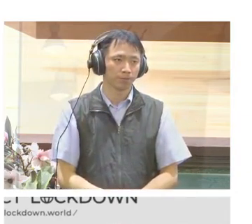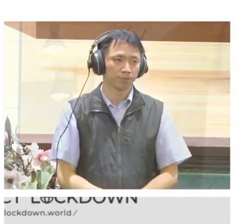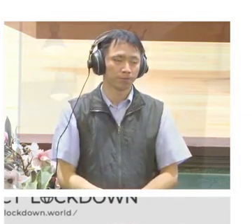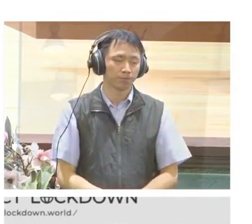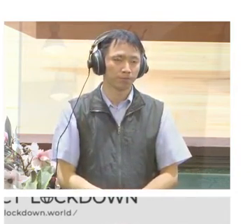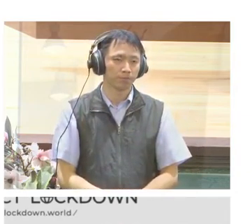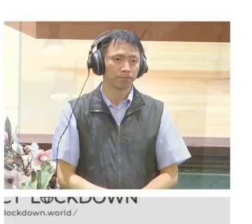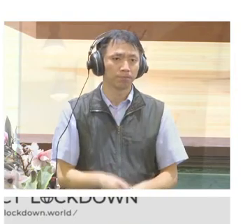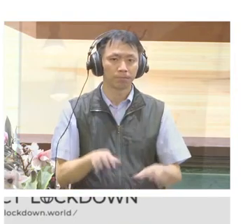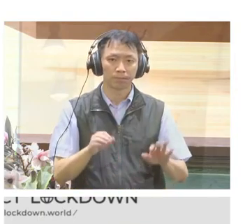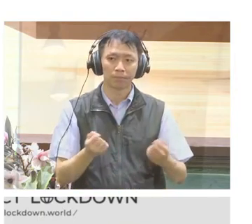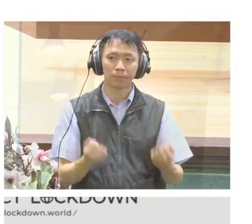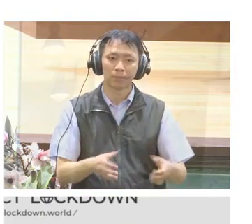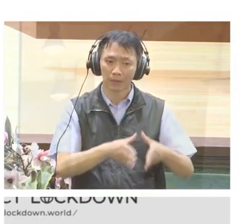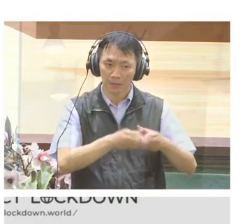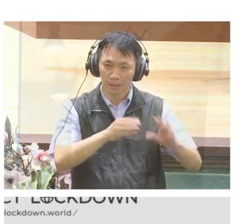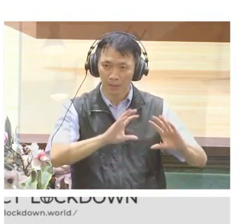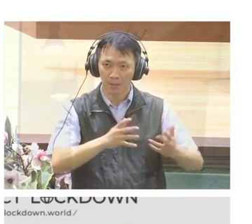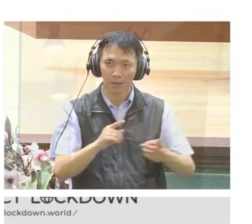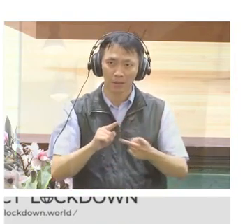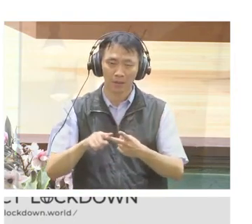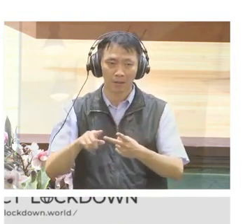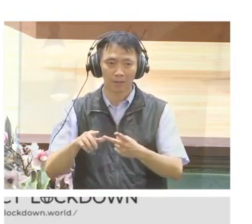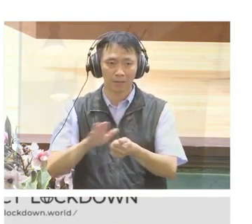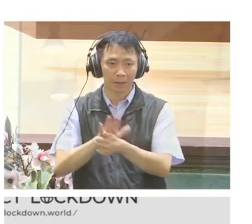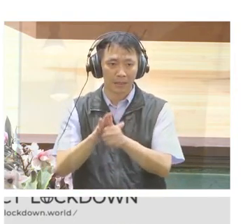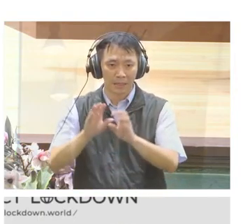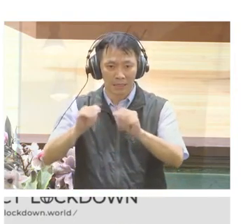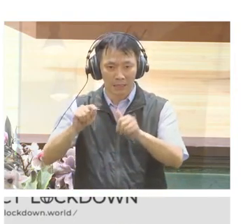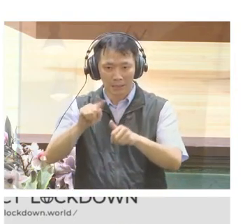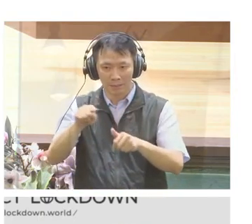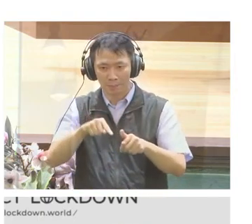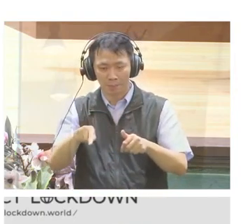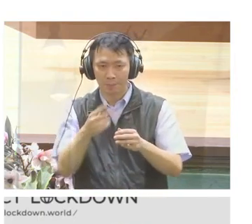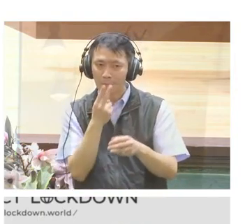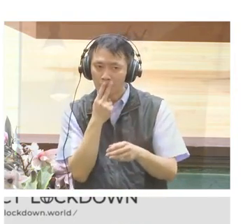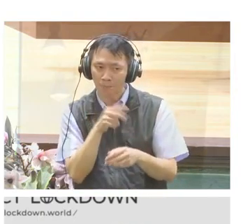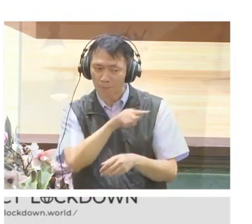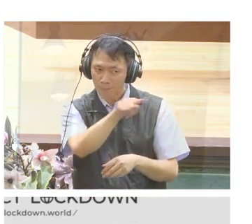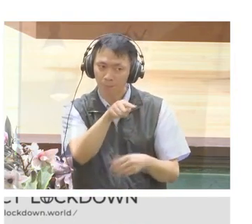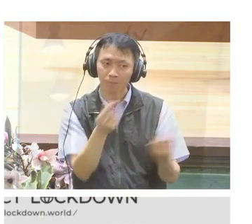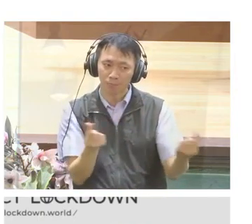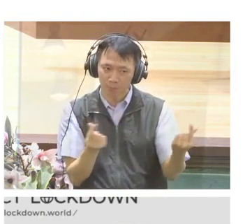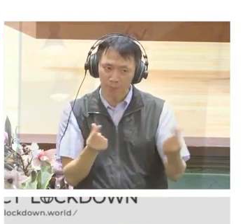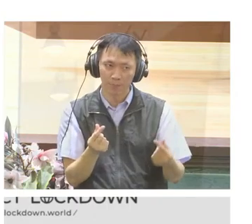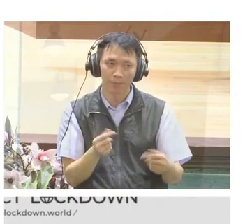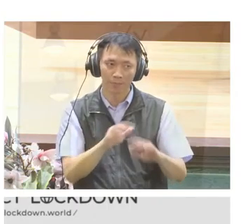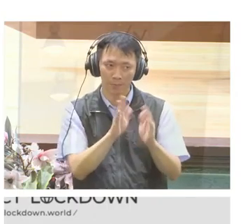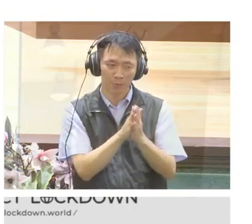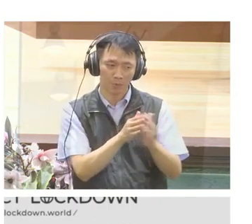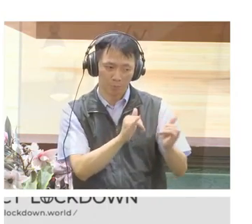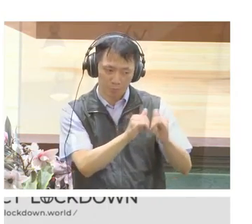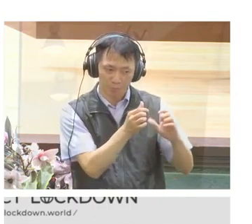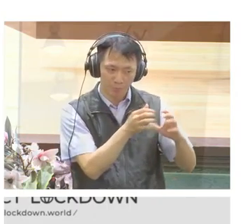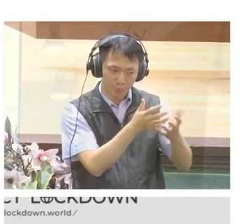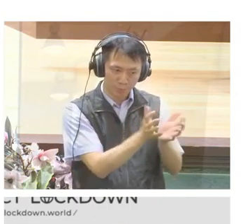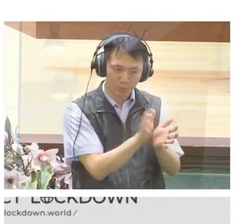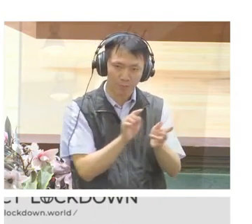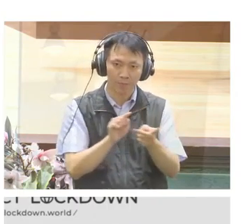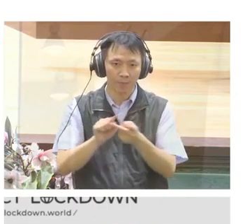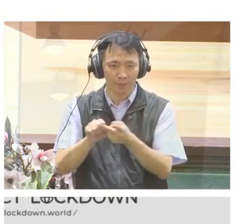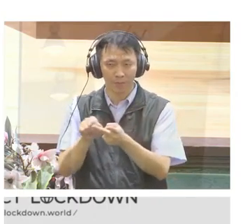they put it back on the people because they trusted the people. They trusted people to do the right thing without them having to put in, you know, lots of measures